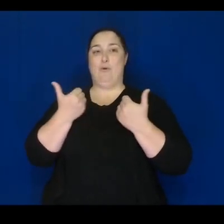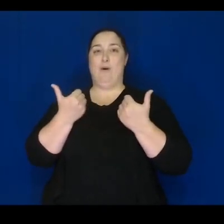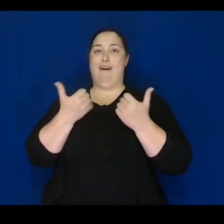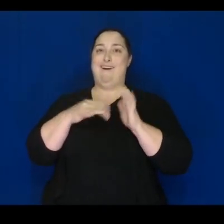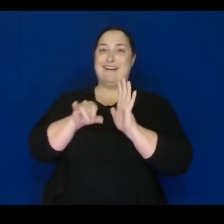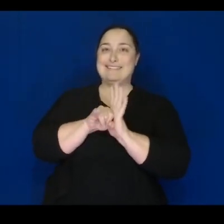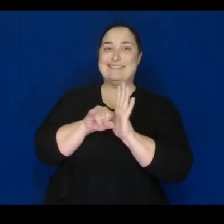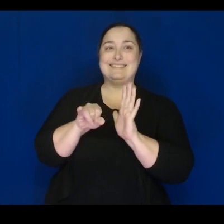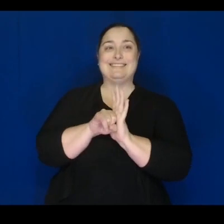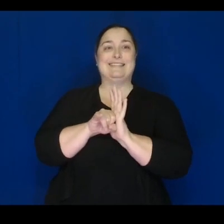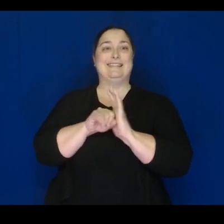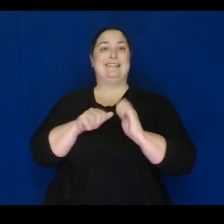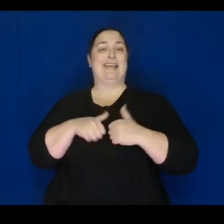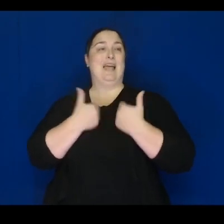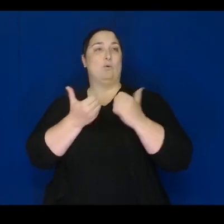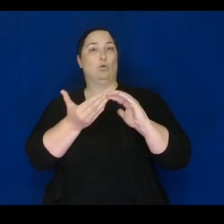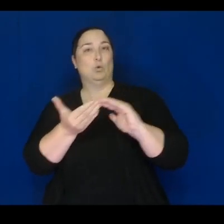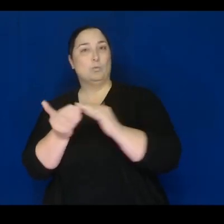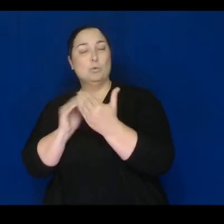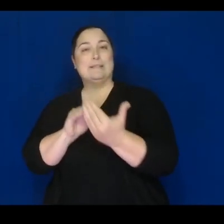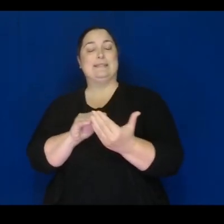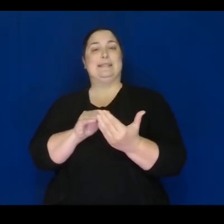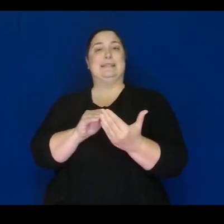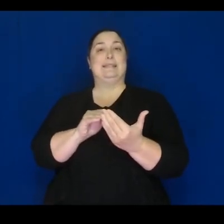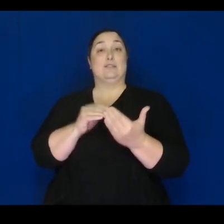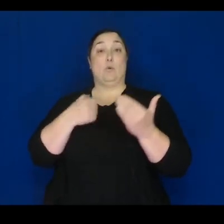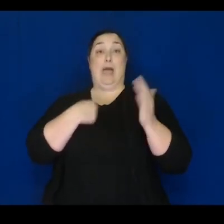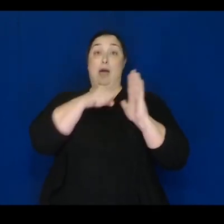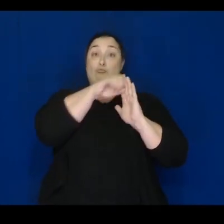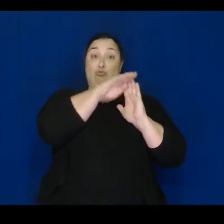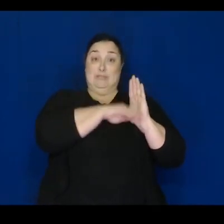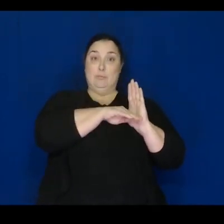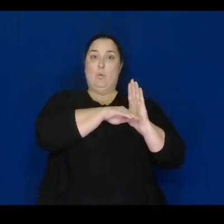So our principles is really strongly related to